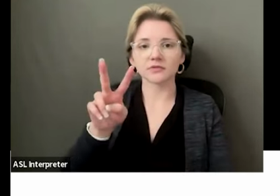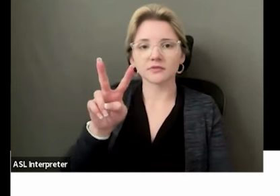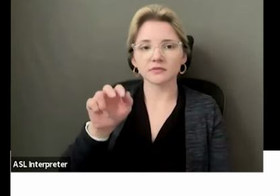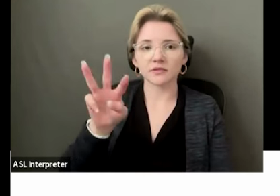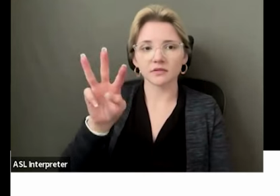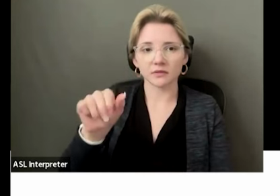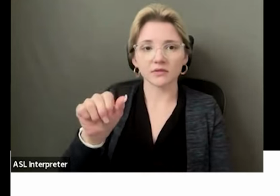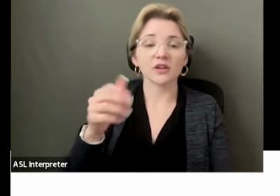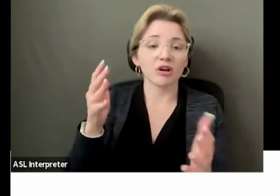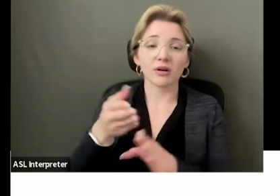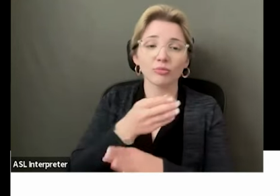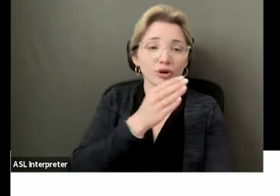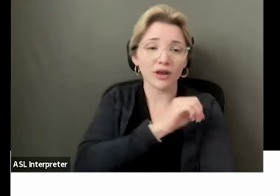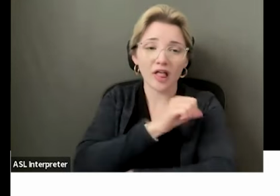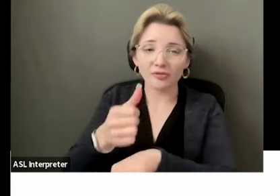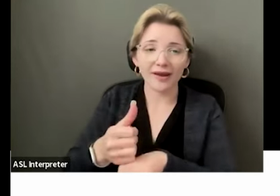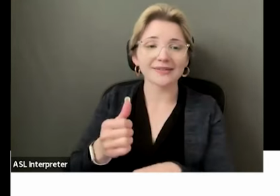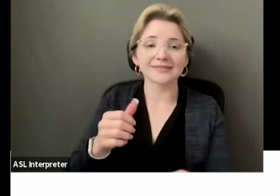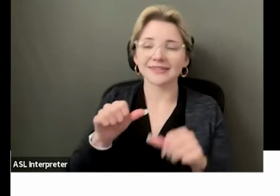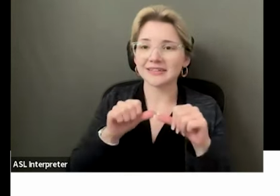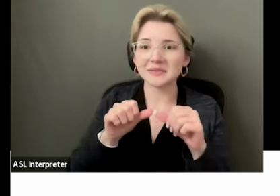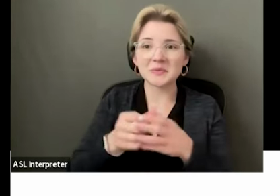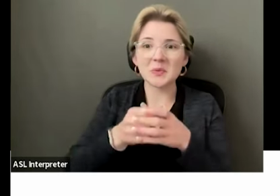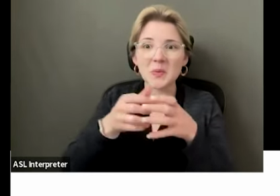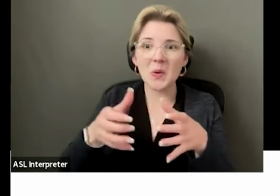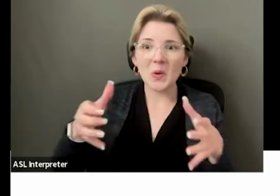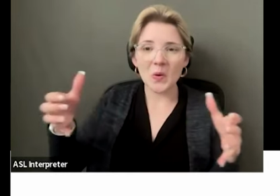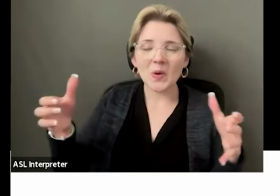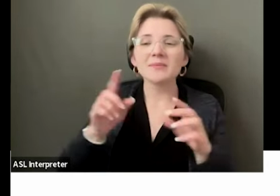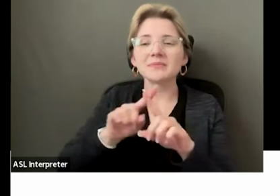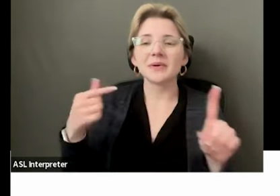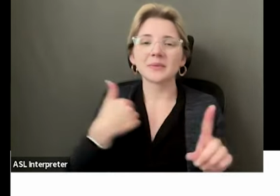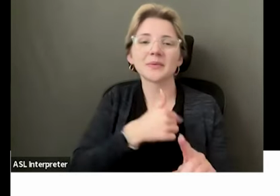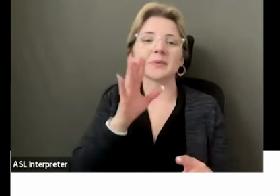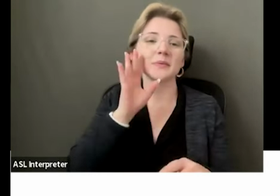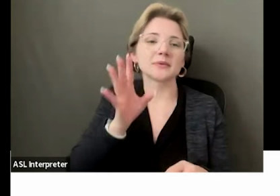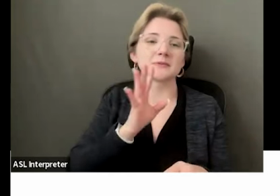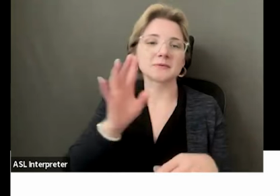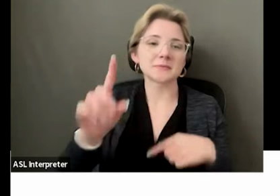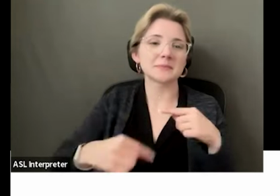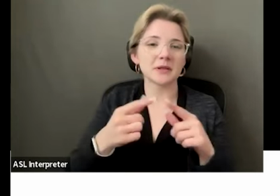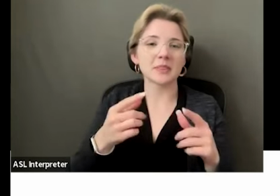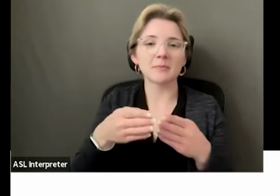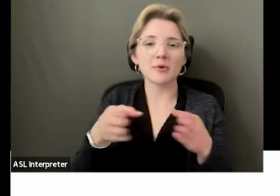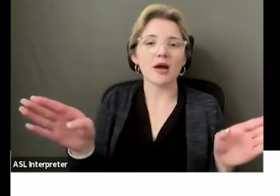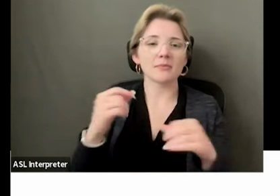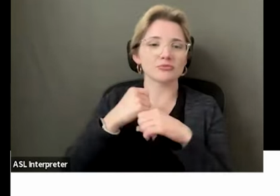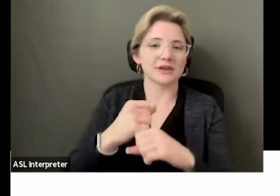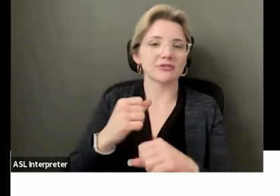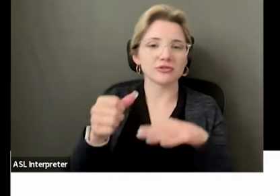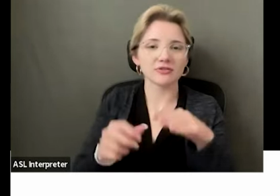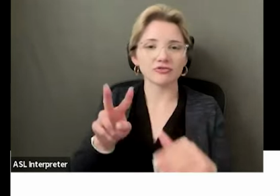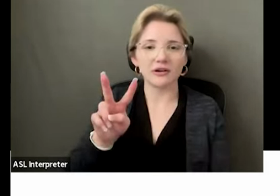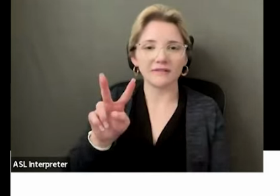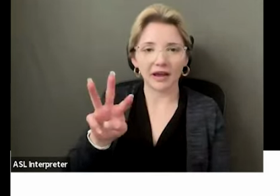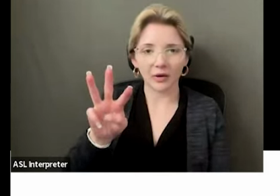times and it continues to grow, but we're going to kind of talk about some of the broad protections under VAWA. So one of